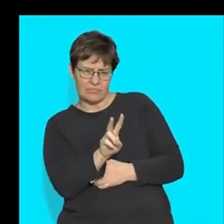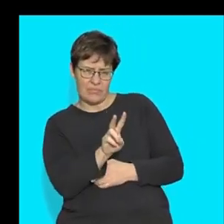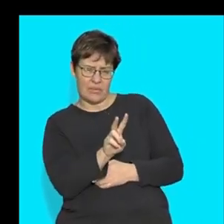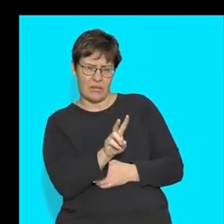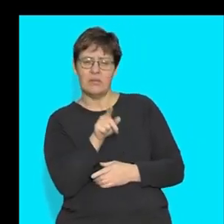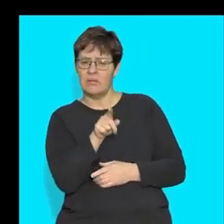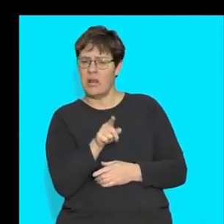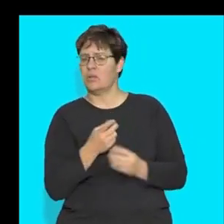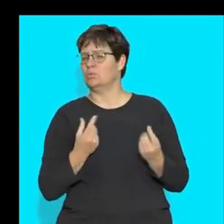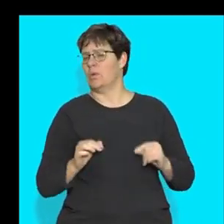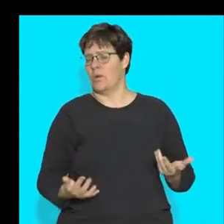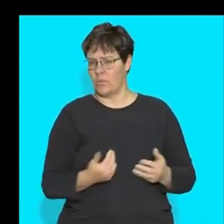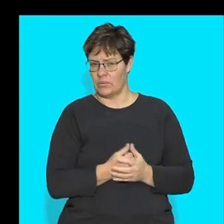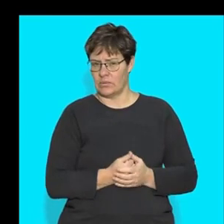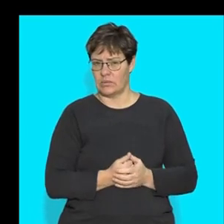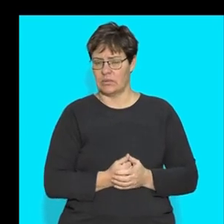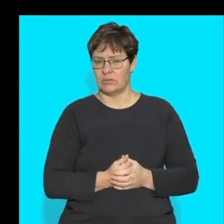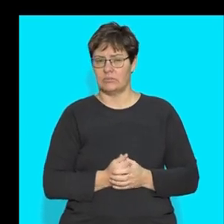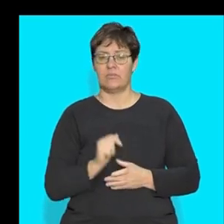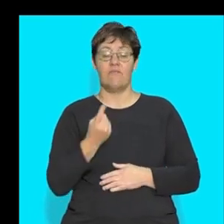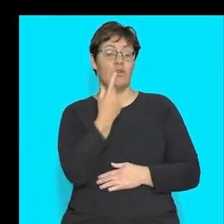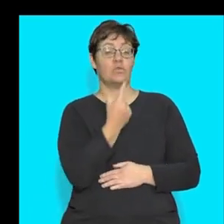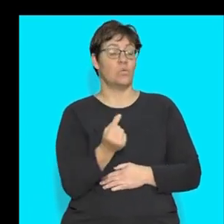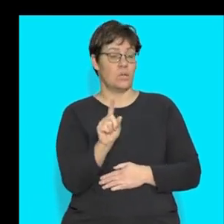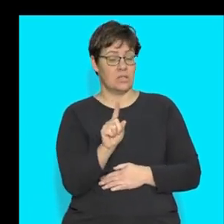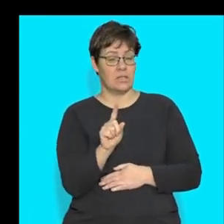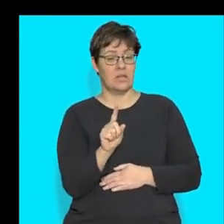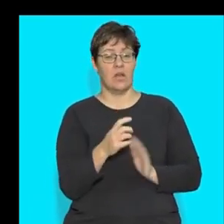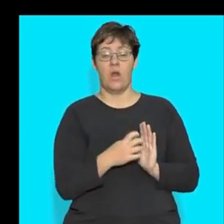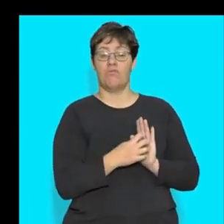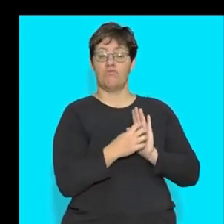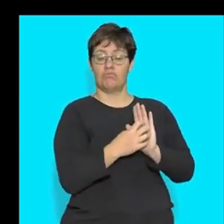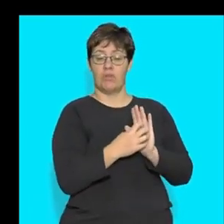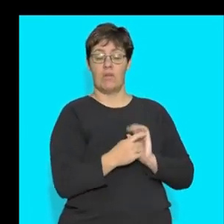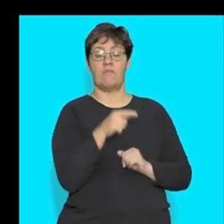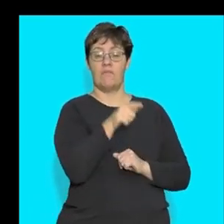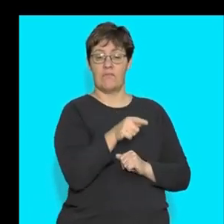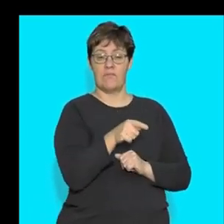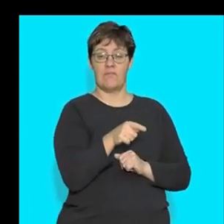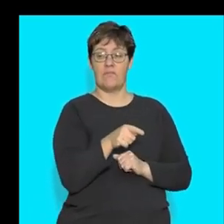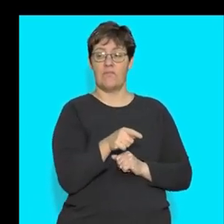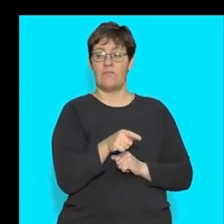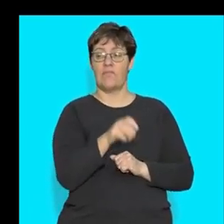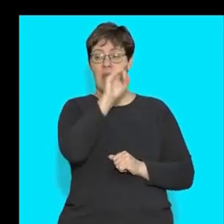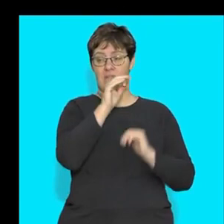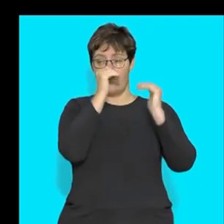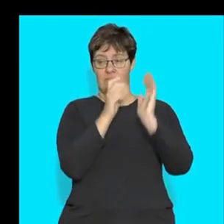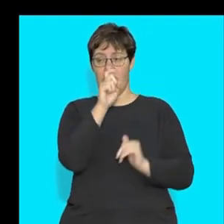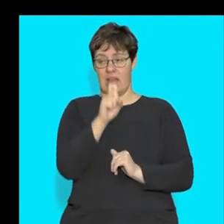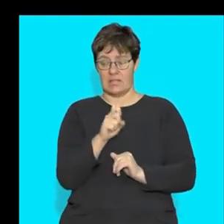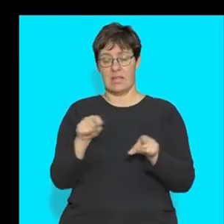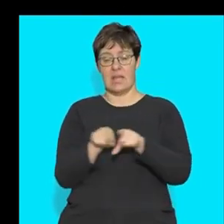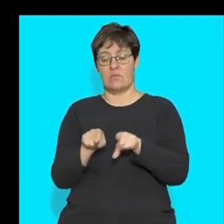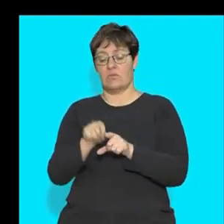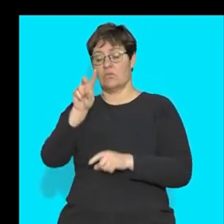this goes. The first thing we want to do is to draw the graph of f, and this is f of x is equals to